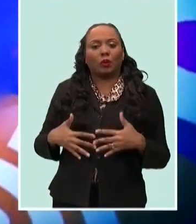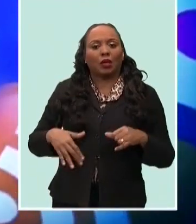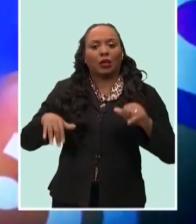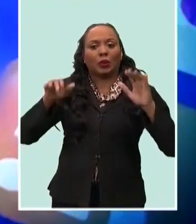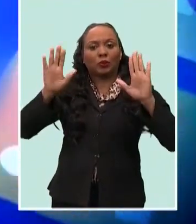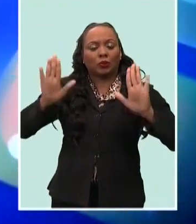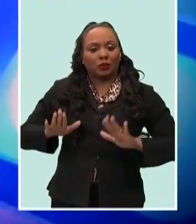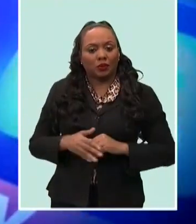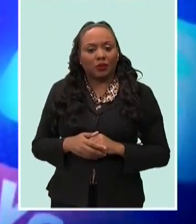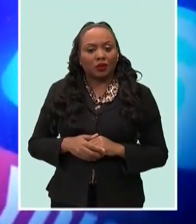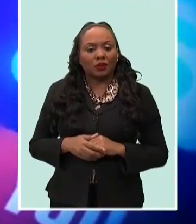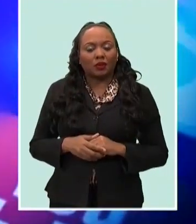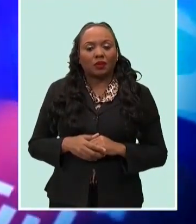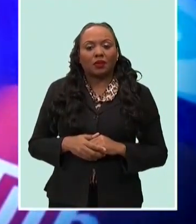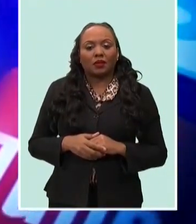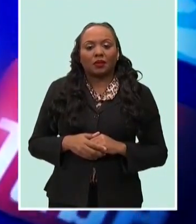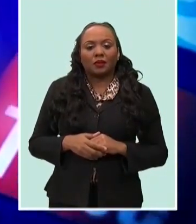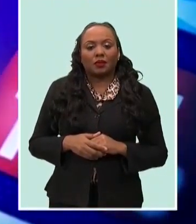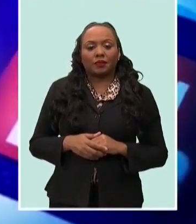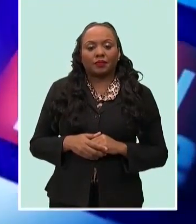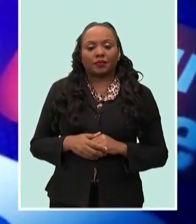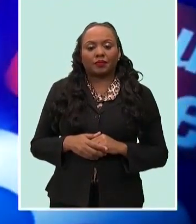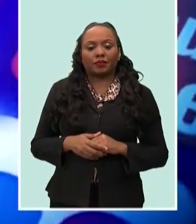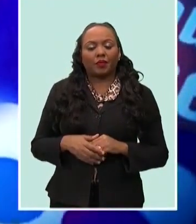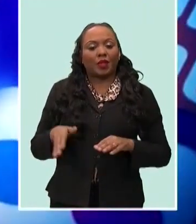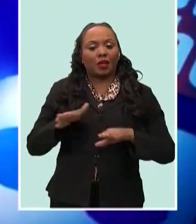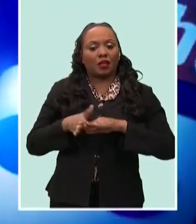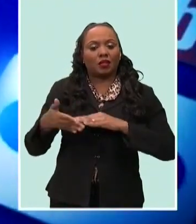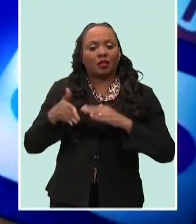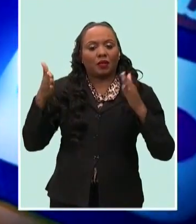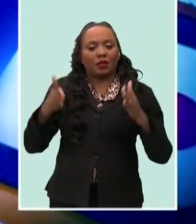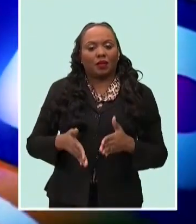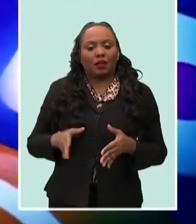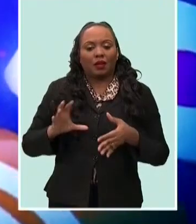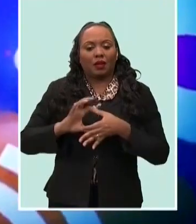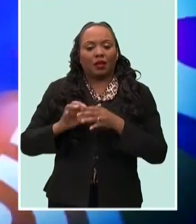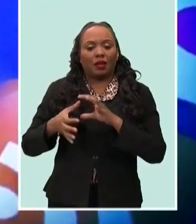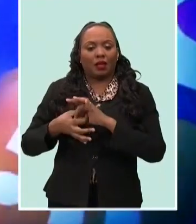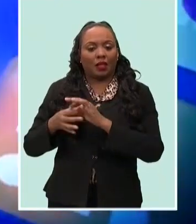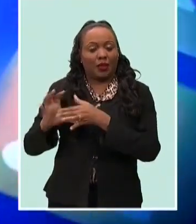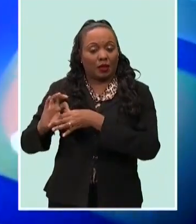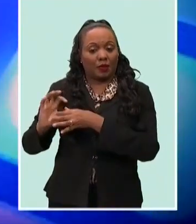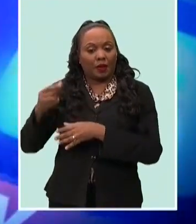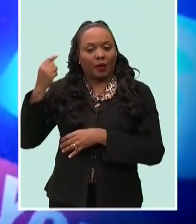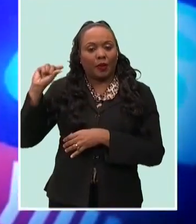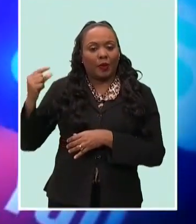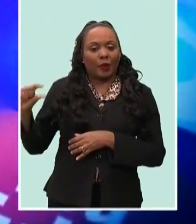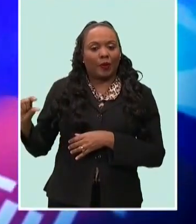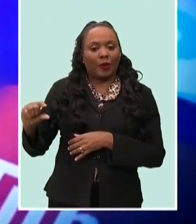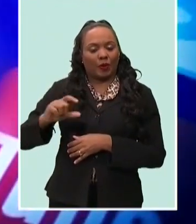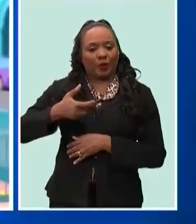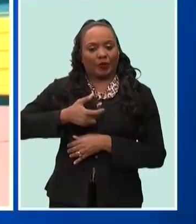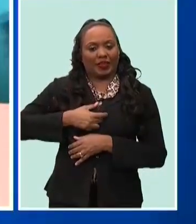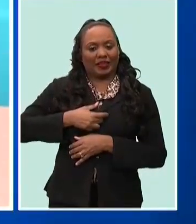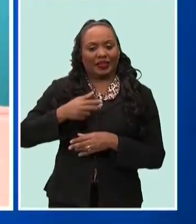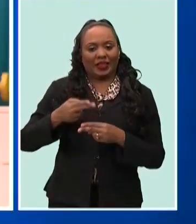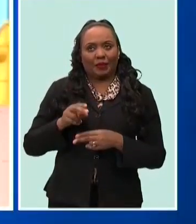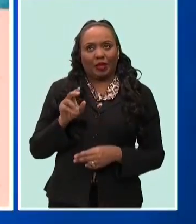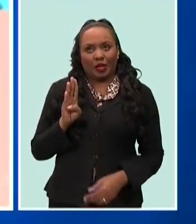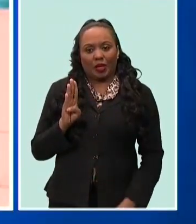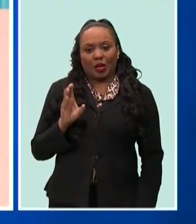understatement. Now, you wouldn't think he would need any help getting anywhere quickly, but Jamaican Olympic gold medalist Usain